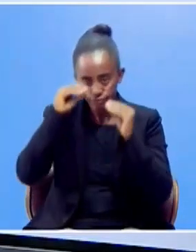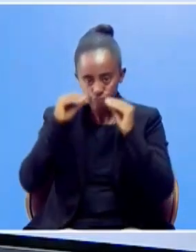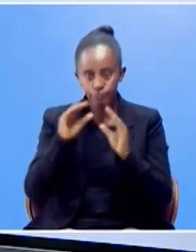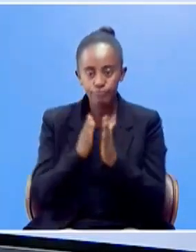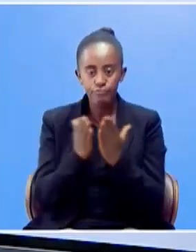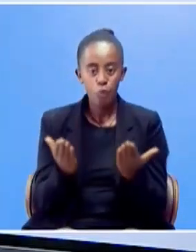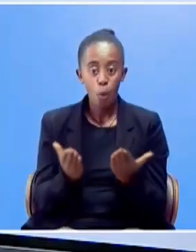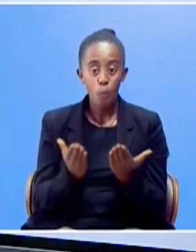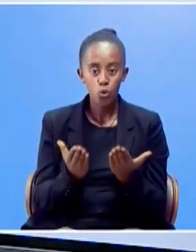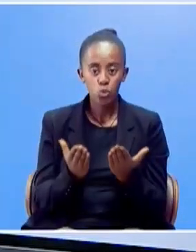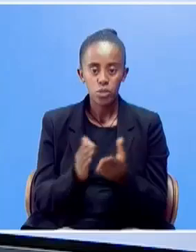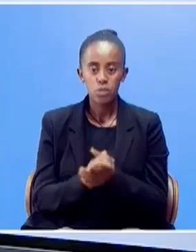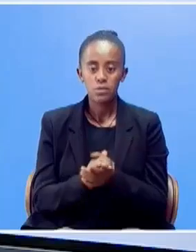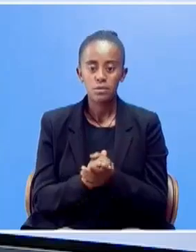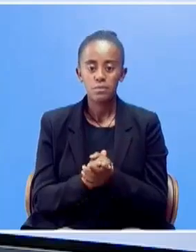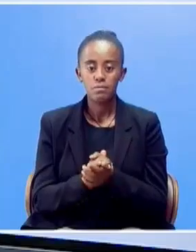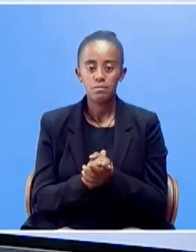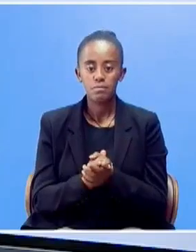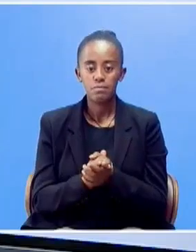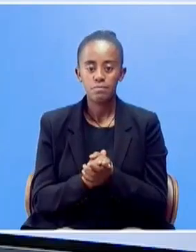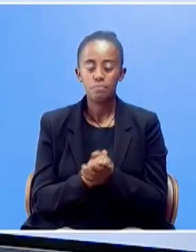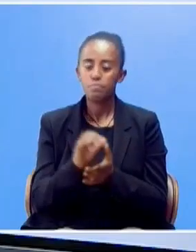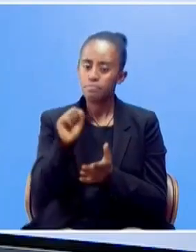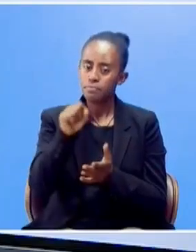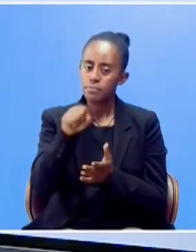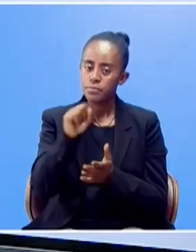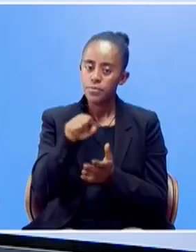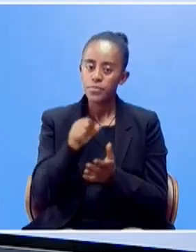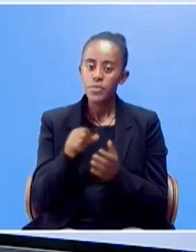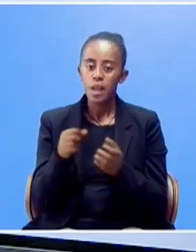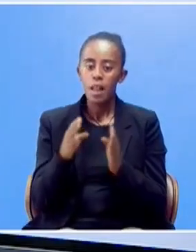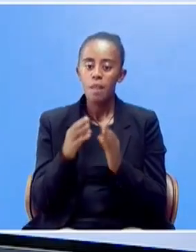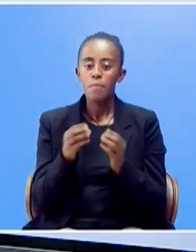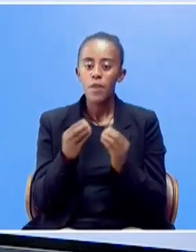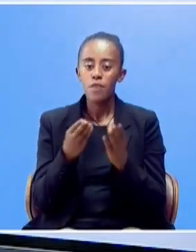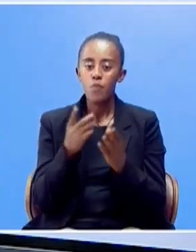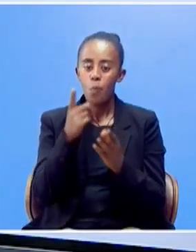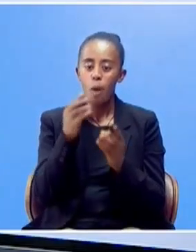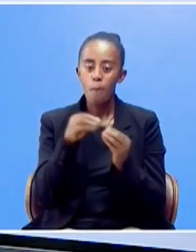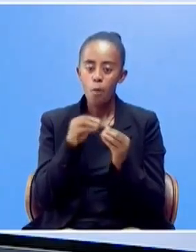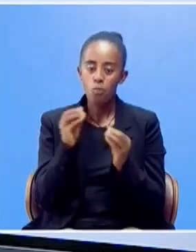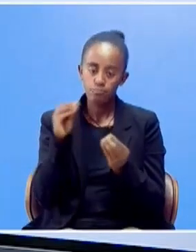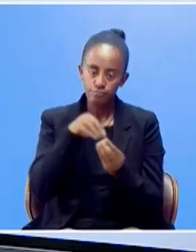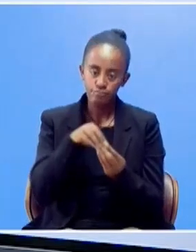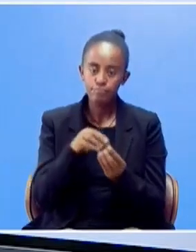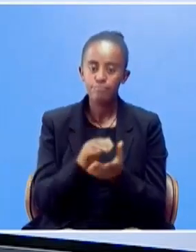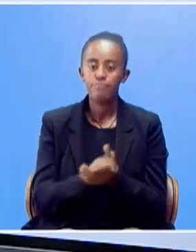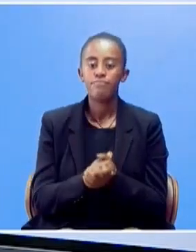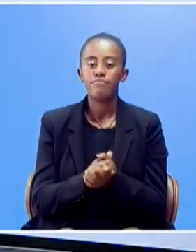books. Yes? Yeah, let me give you one more. One more.